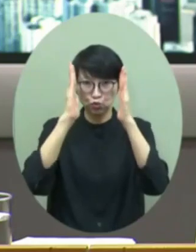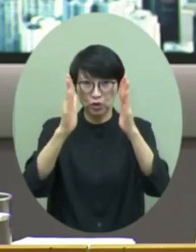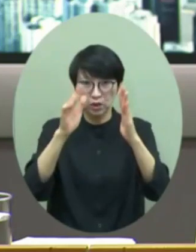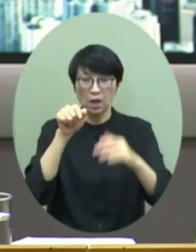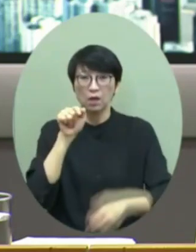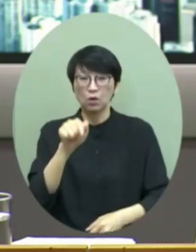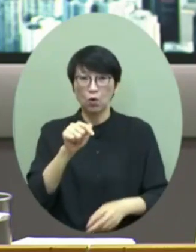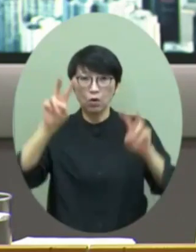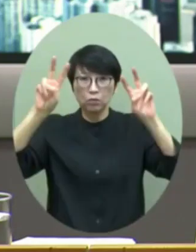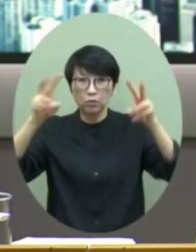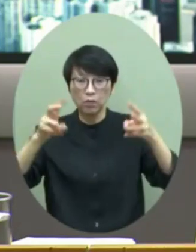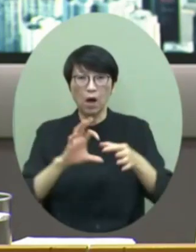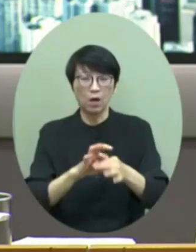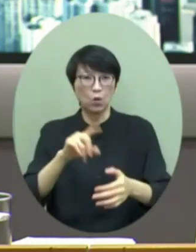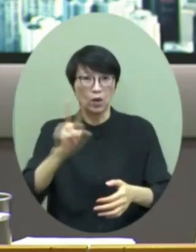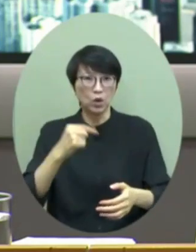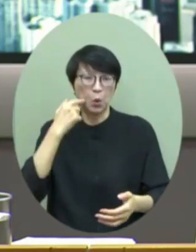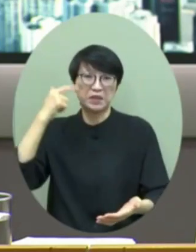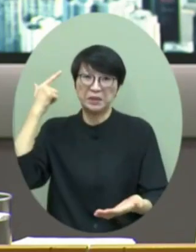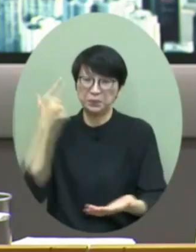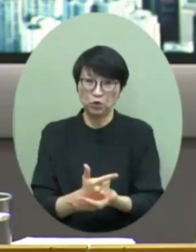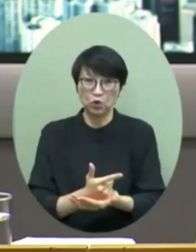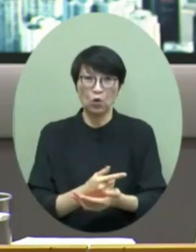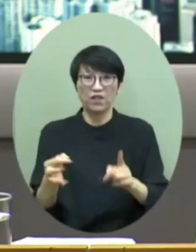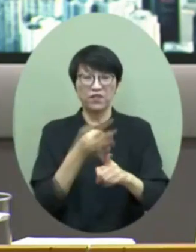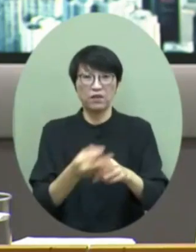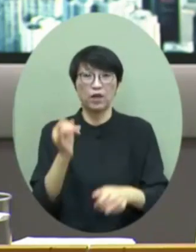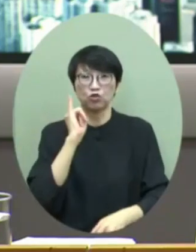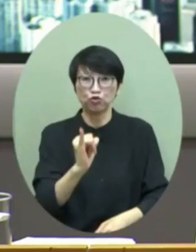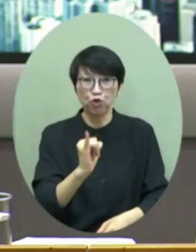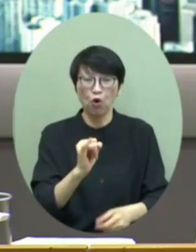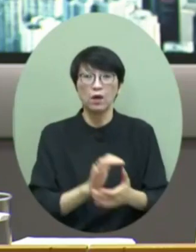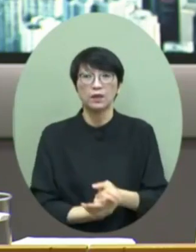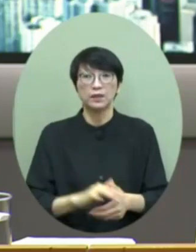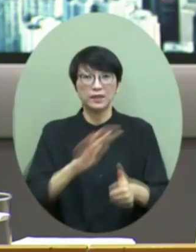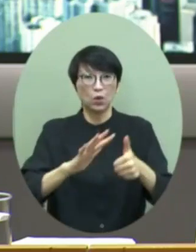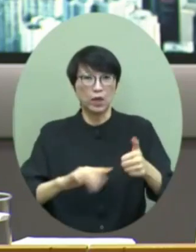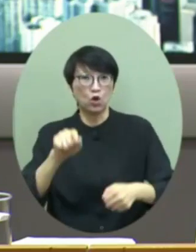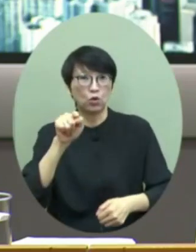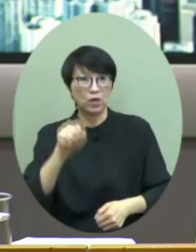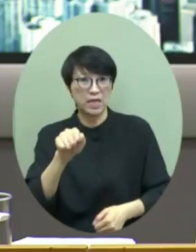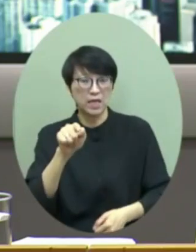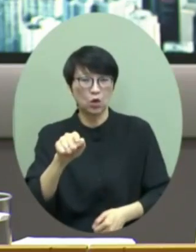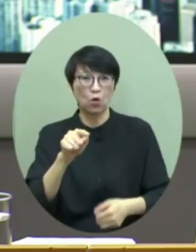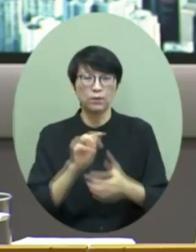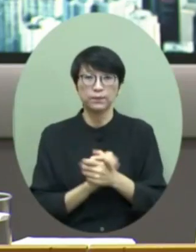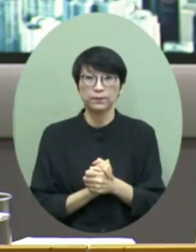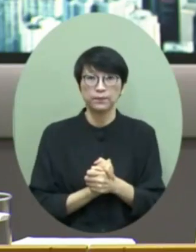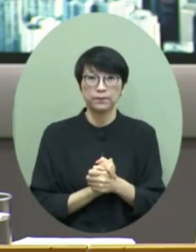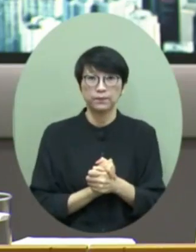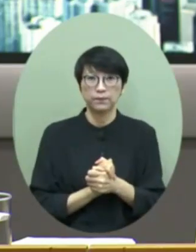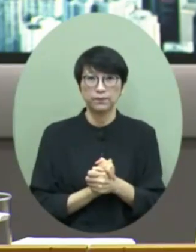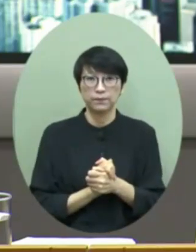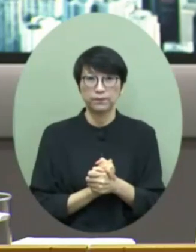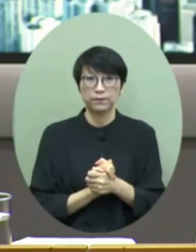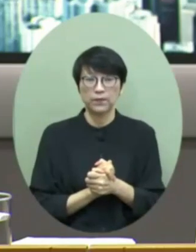endanger national security. So we have to consider that we talk about very serious offenses